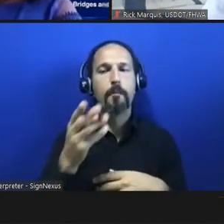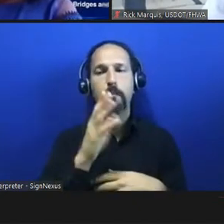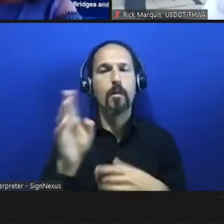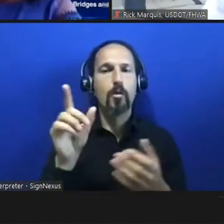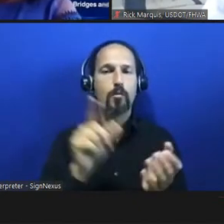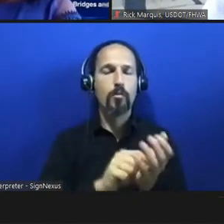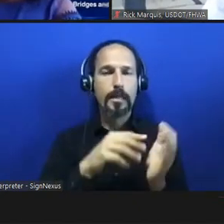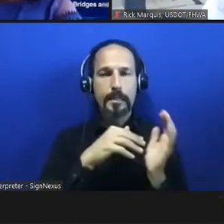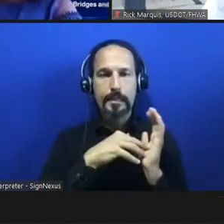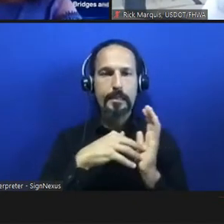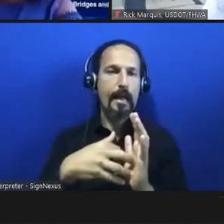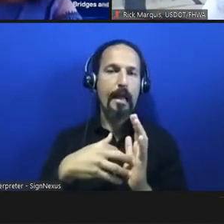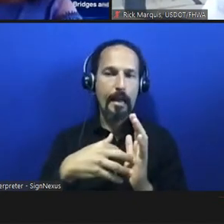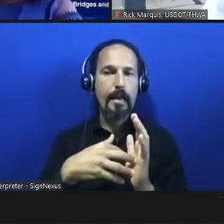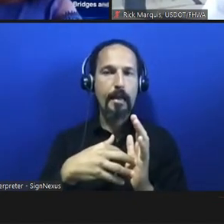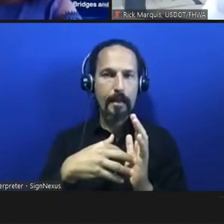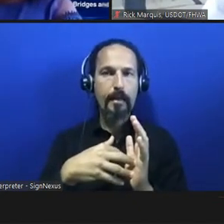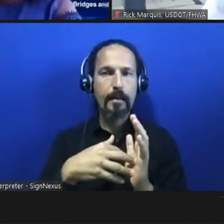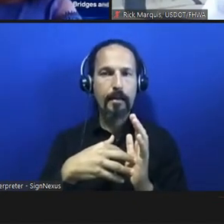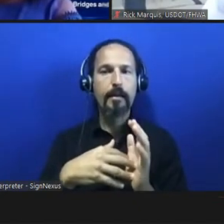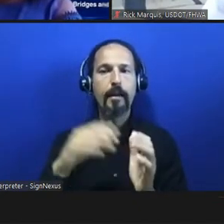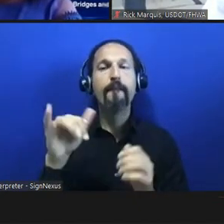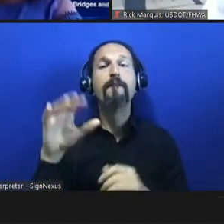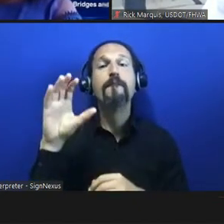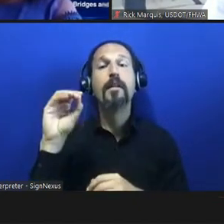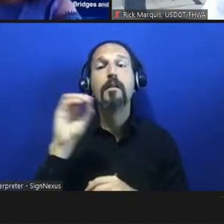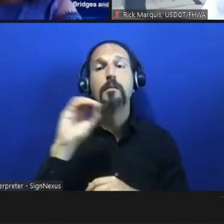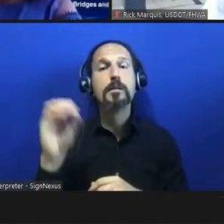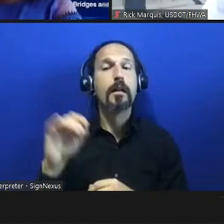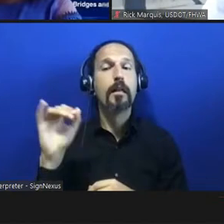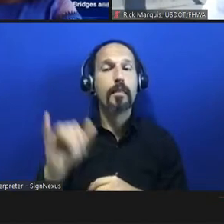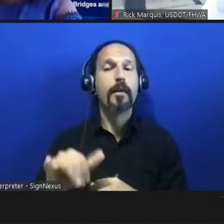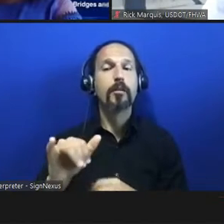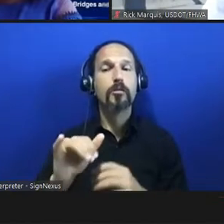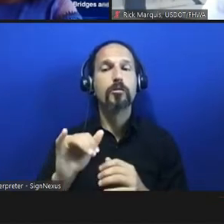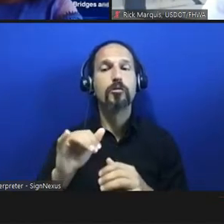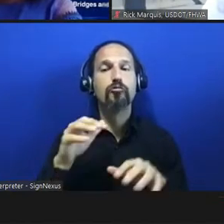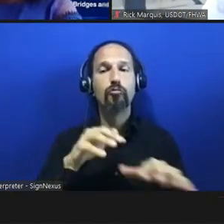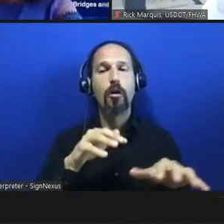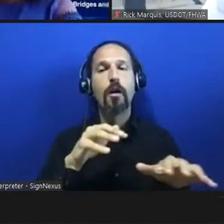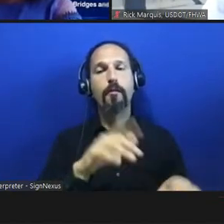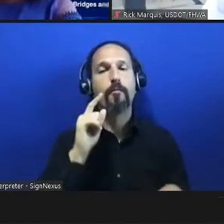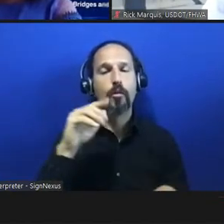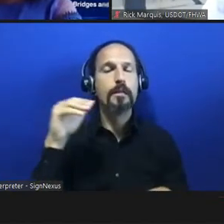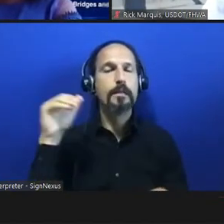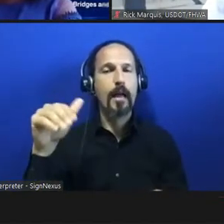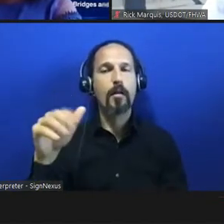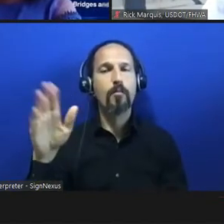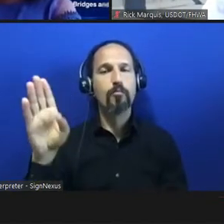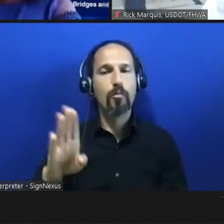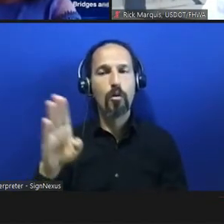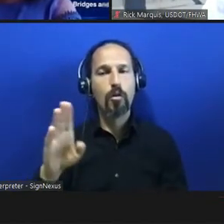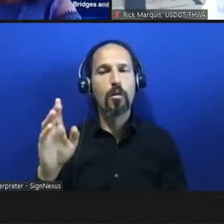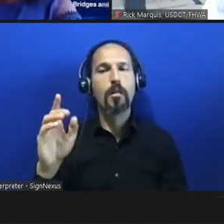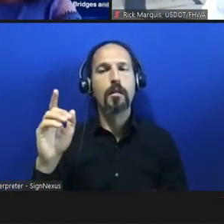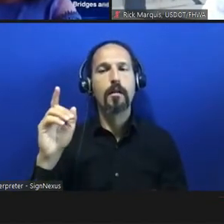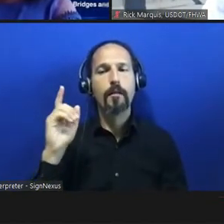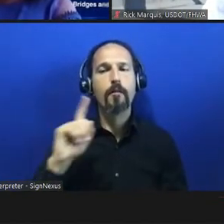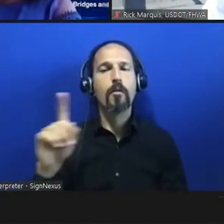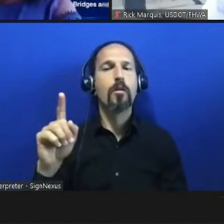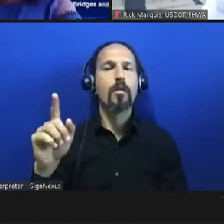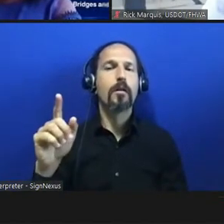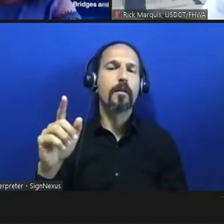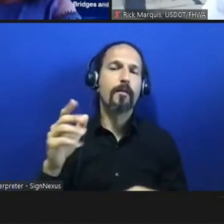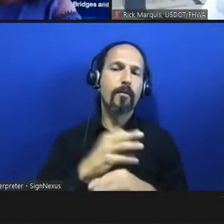study right here um fifty percent of the traffic in downtown Brooklyn was through traffic over the free bridges